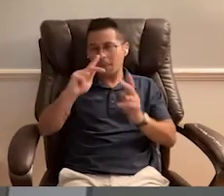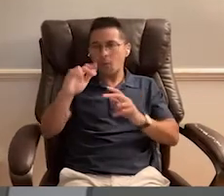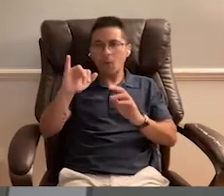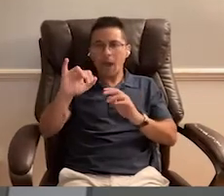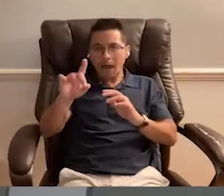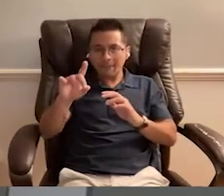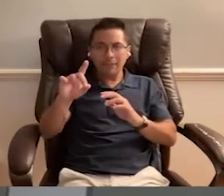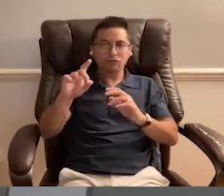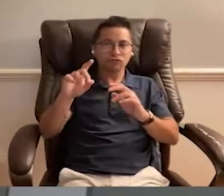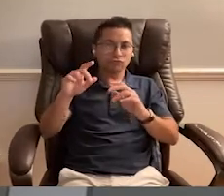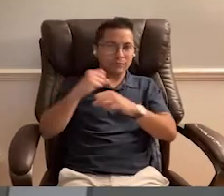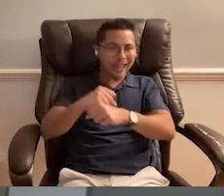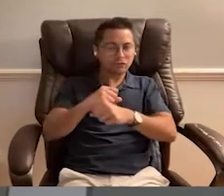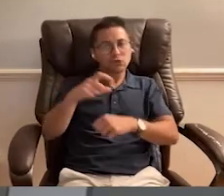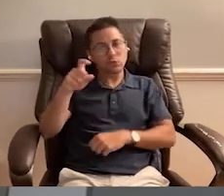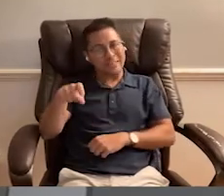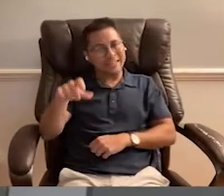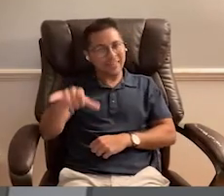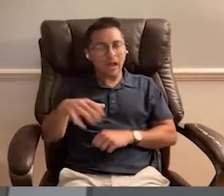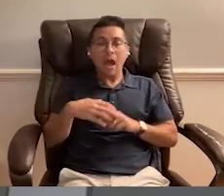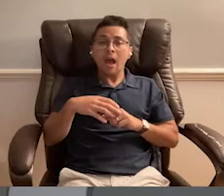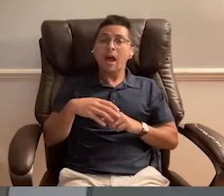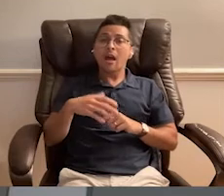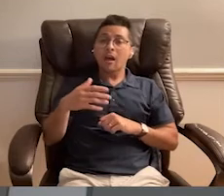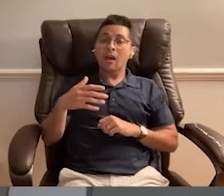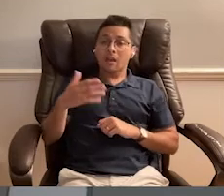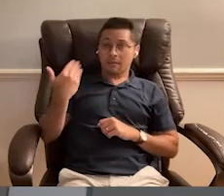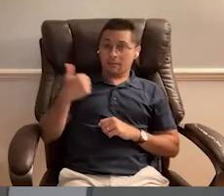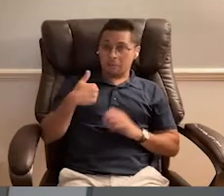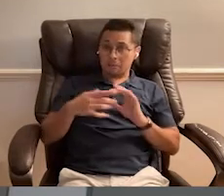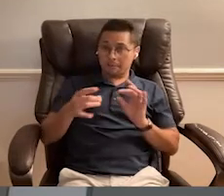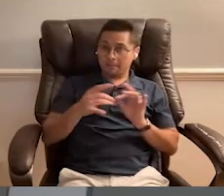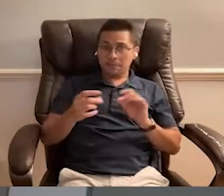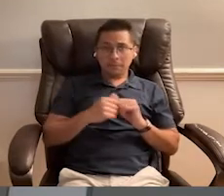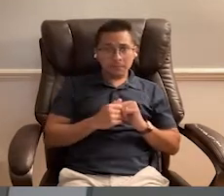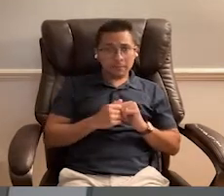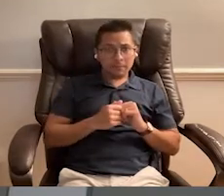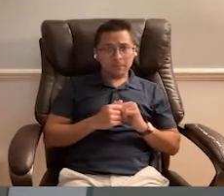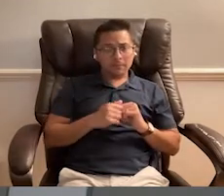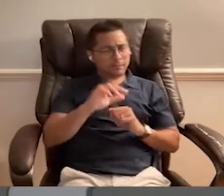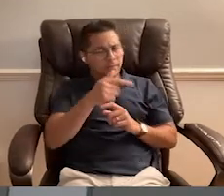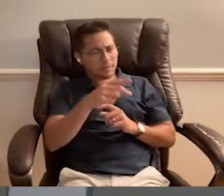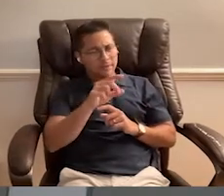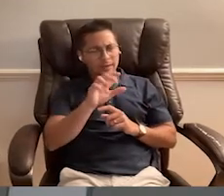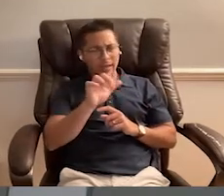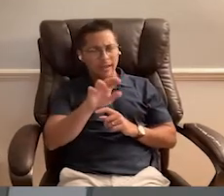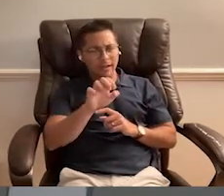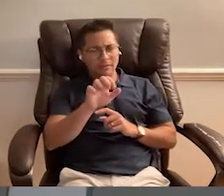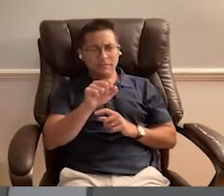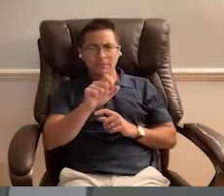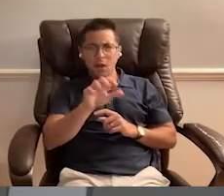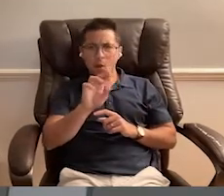people's identification protection, so we do need to have that. And as I mentioned earlier,